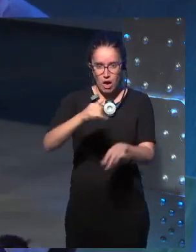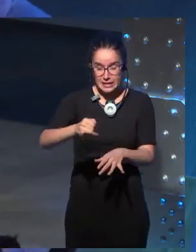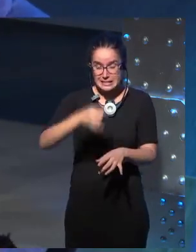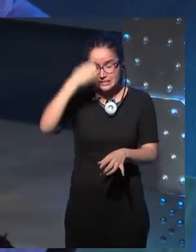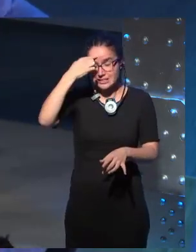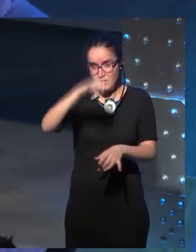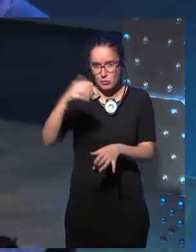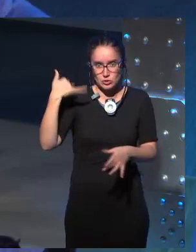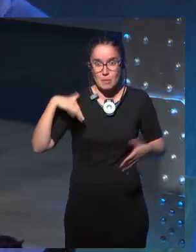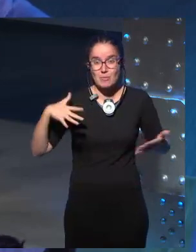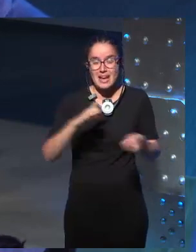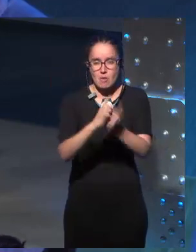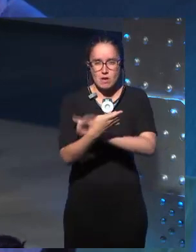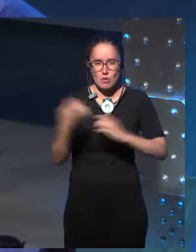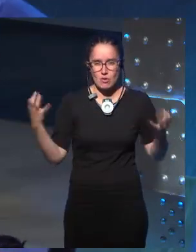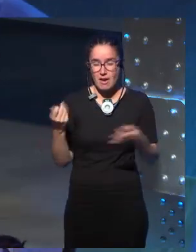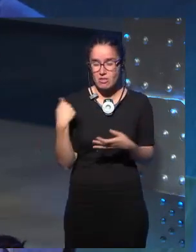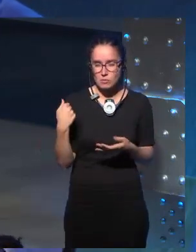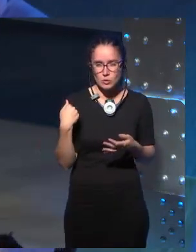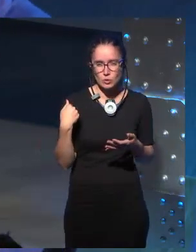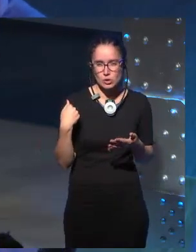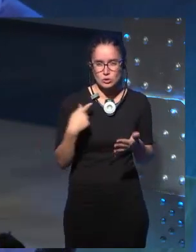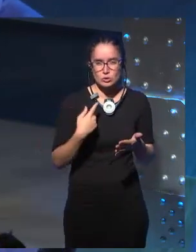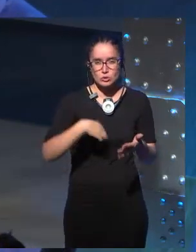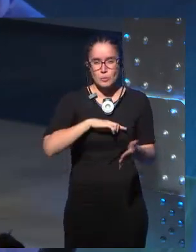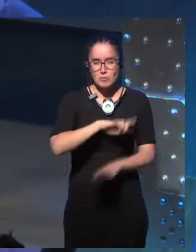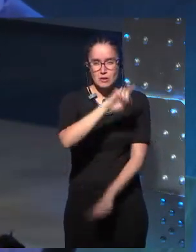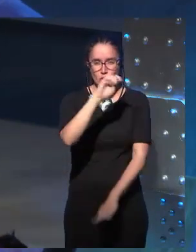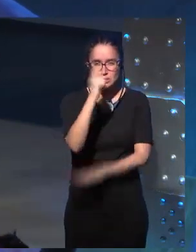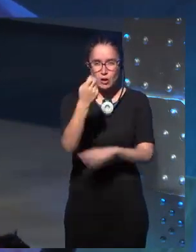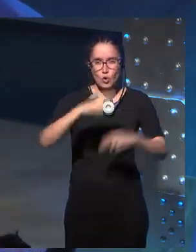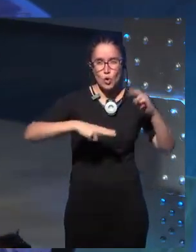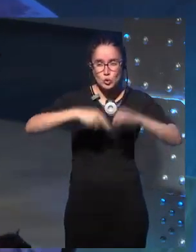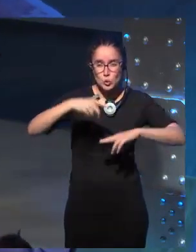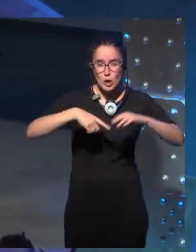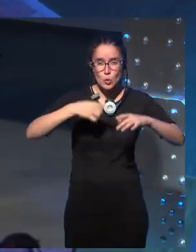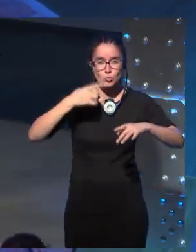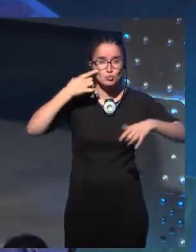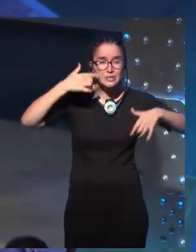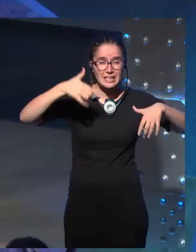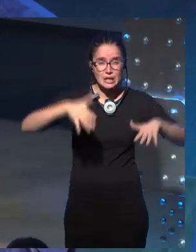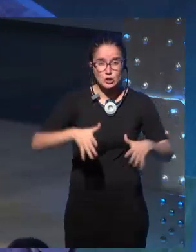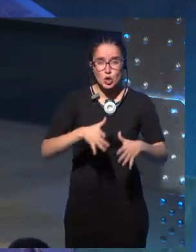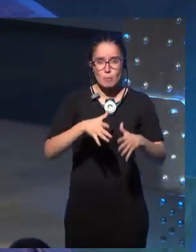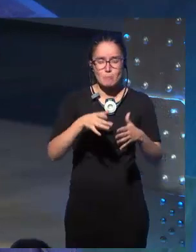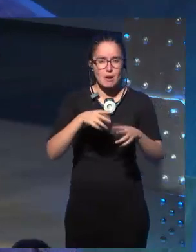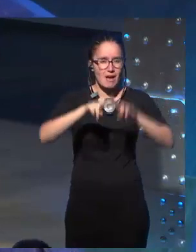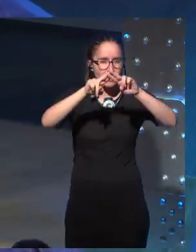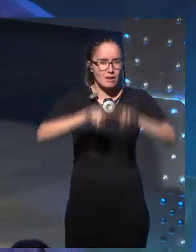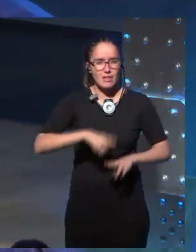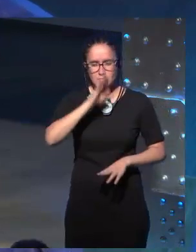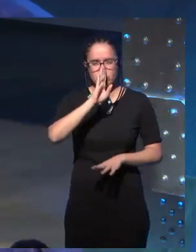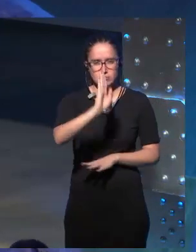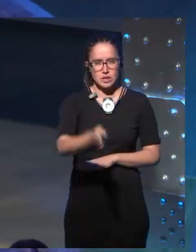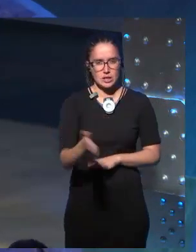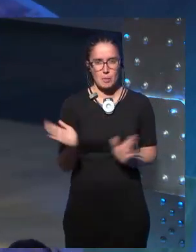changed recently is that we managed to build a detector to look at them directly. And that for me is exactly